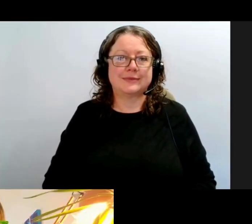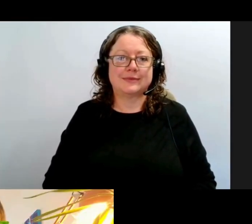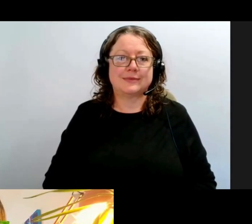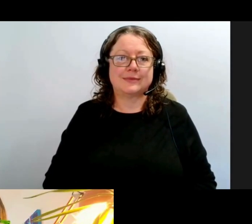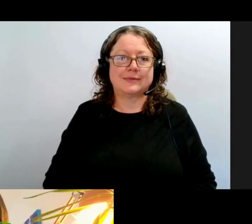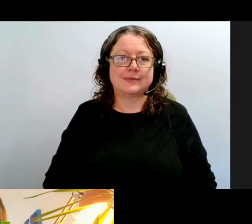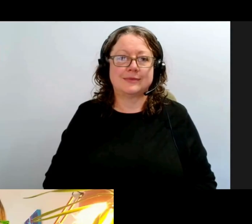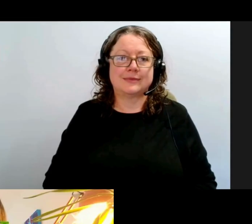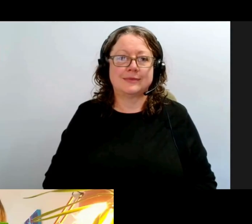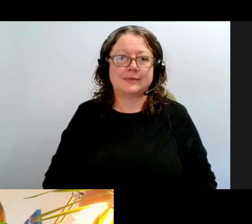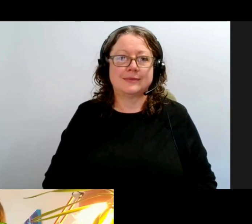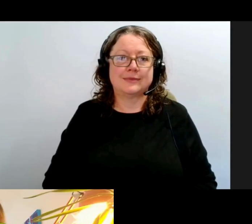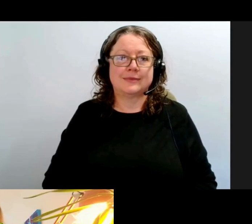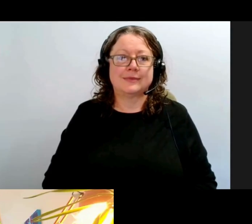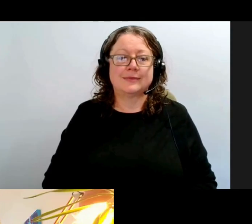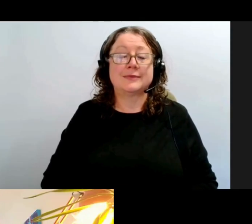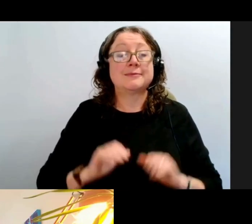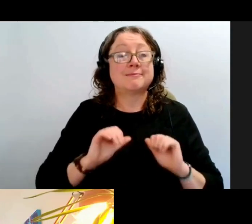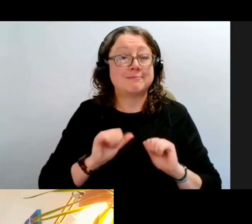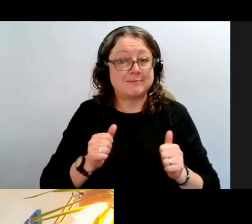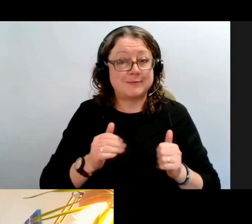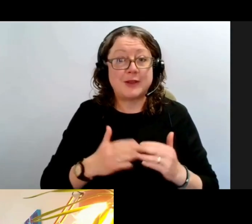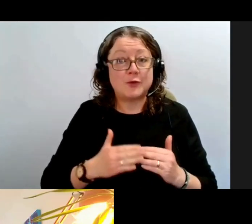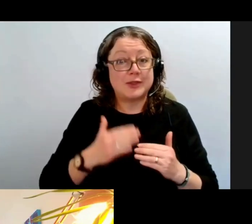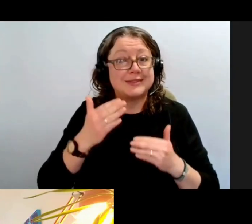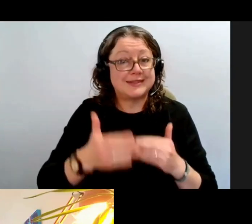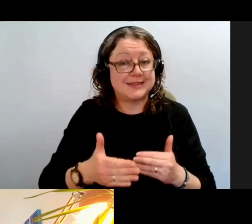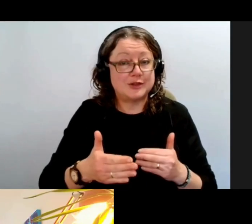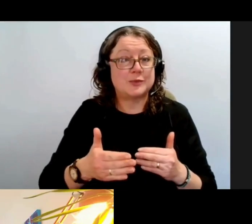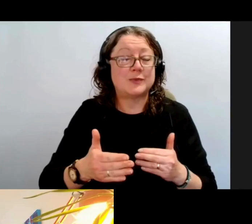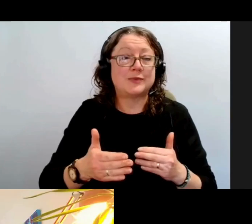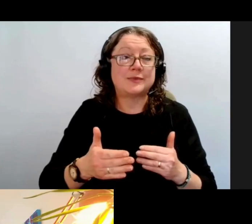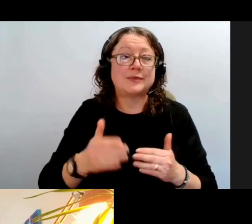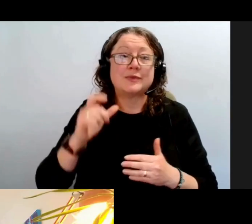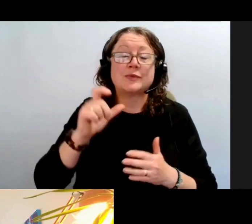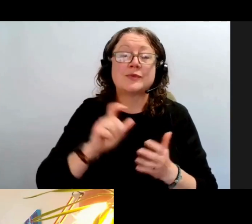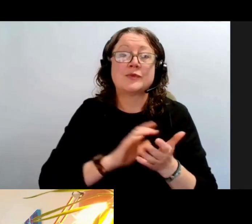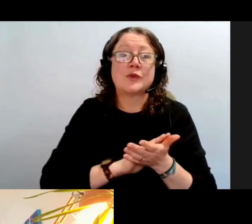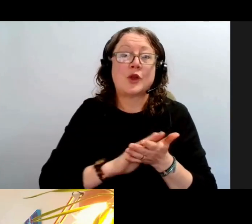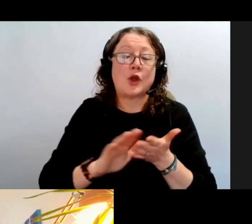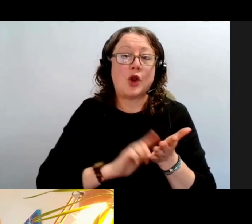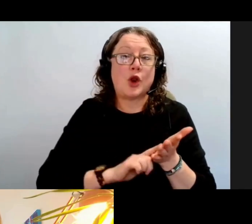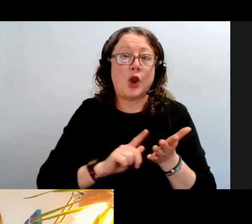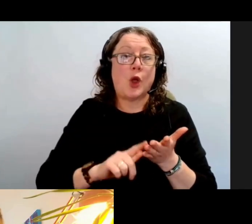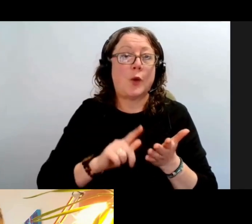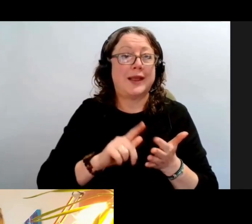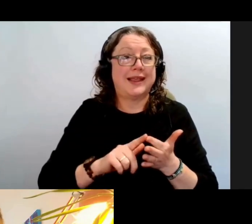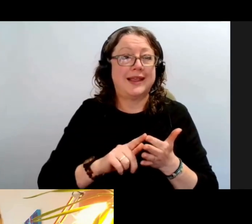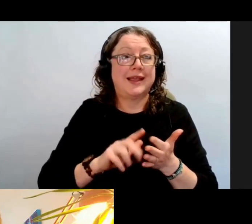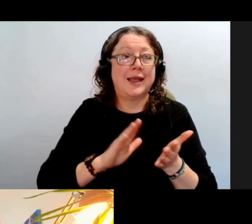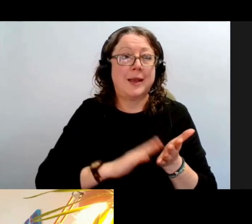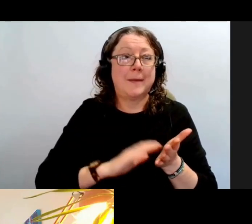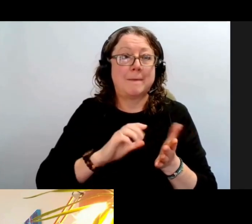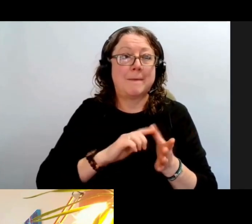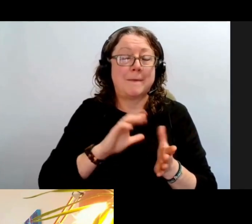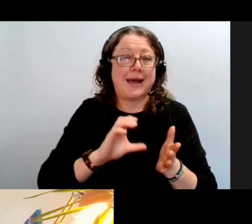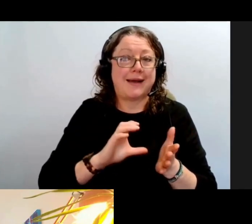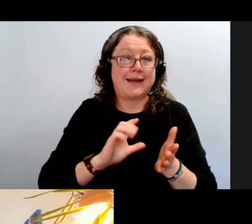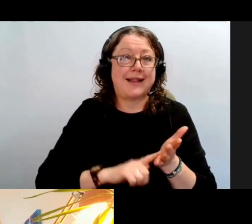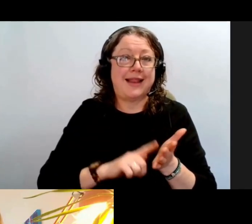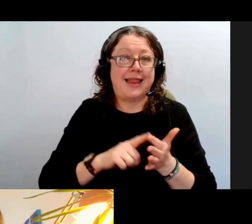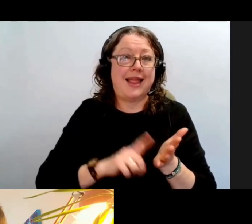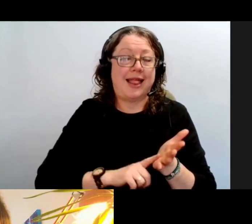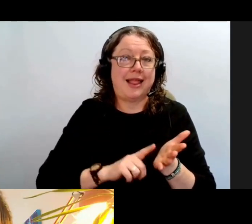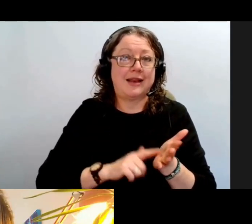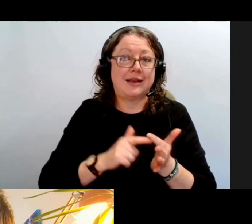So for our next session, we'll be speaking to Chloe Maclellan from Children North East, and